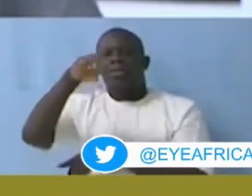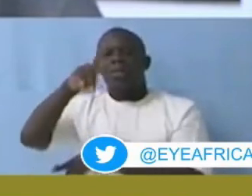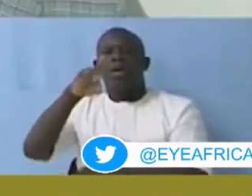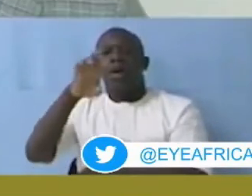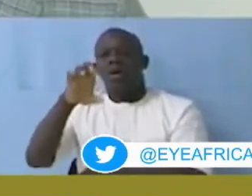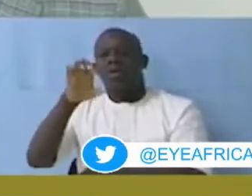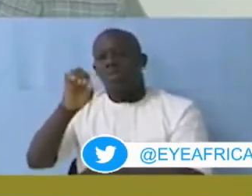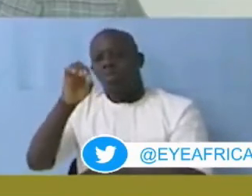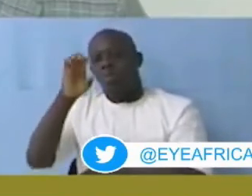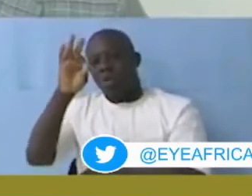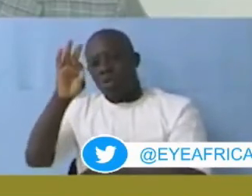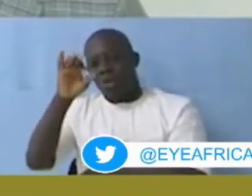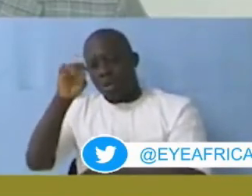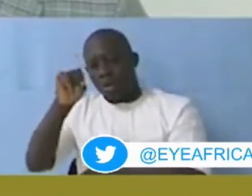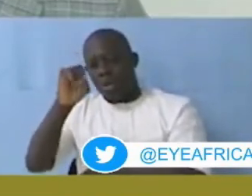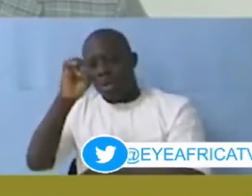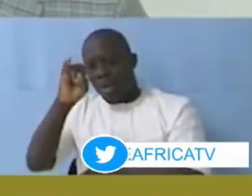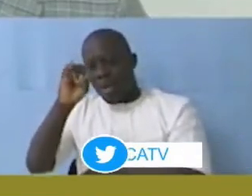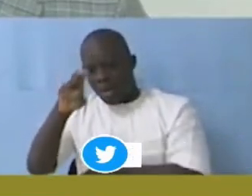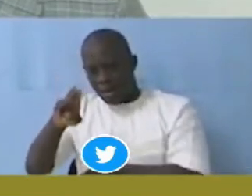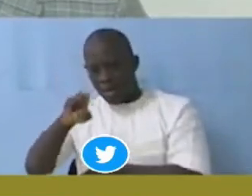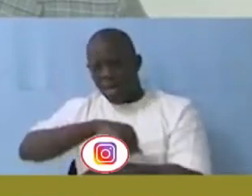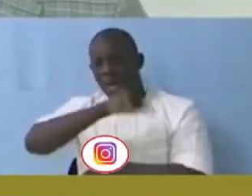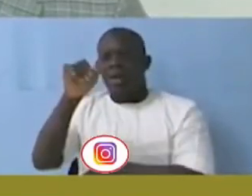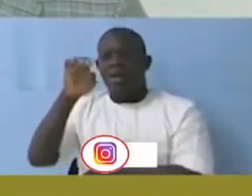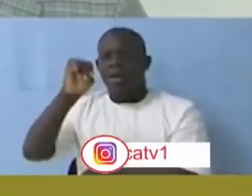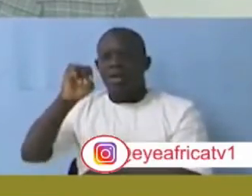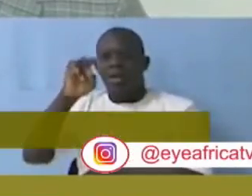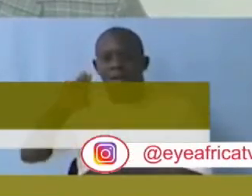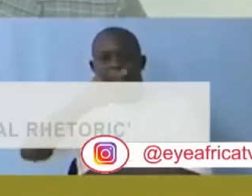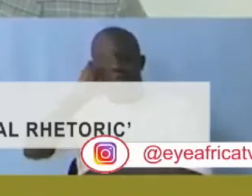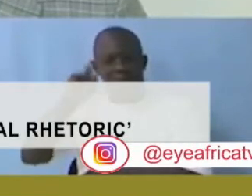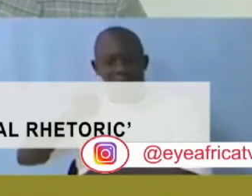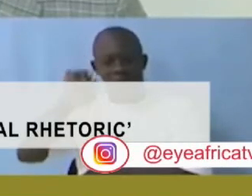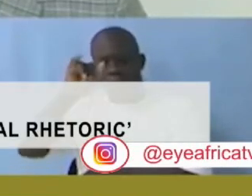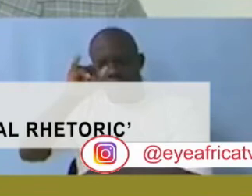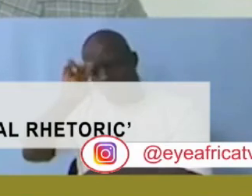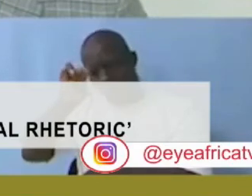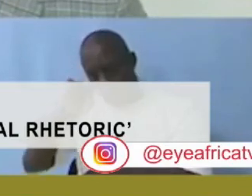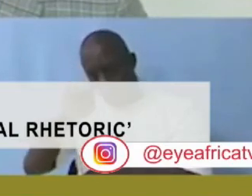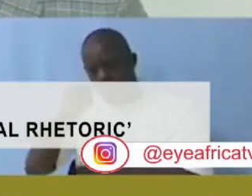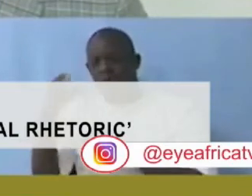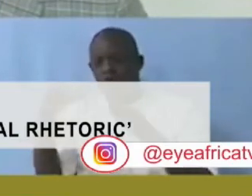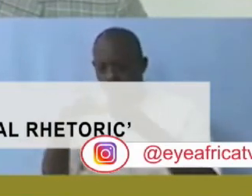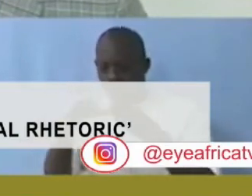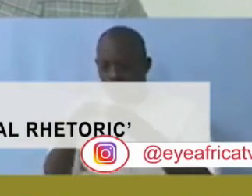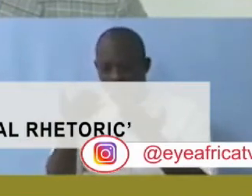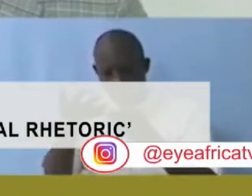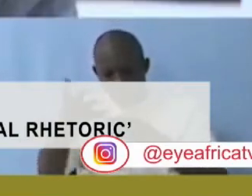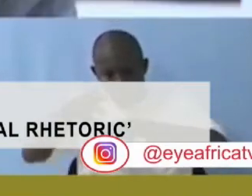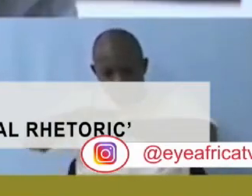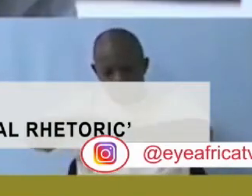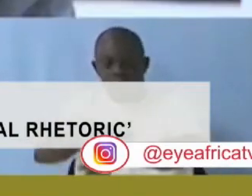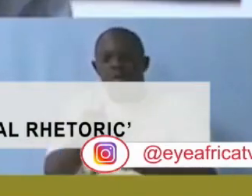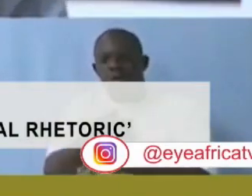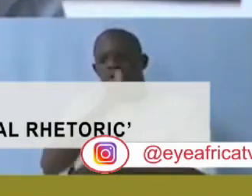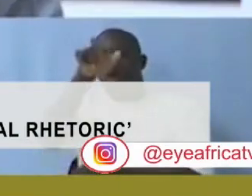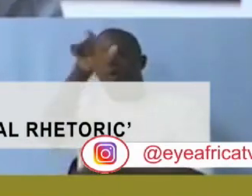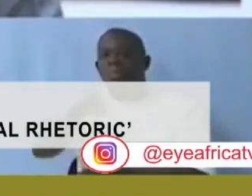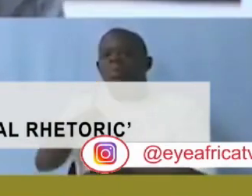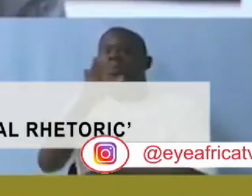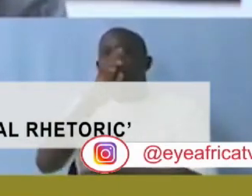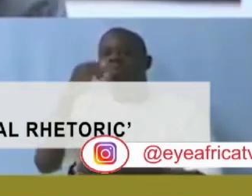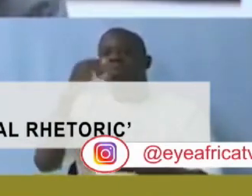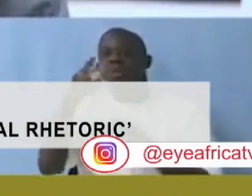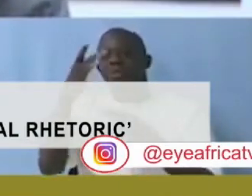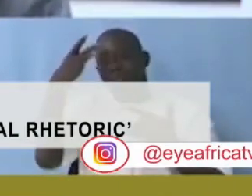enable it to employ a mechanism to integrate into the host cells itself.